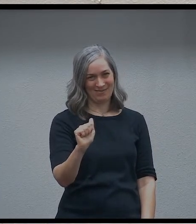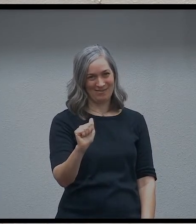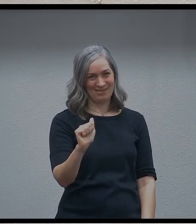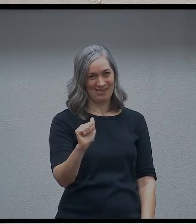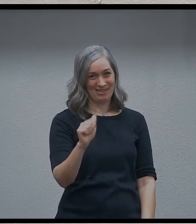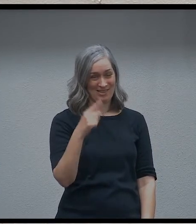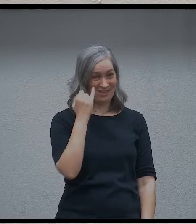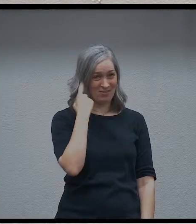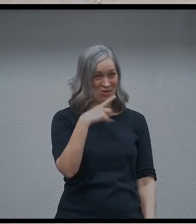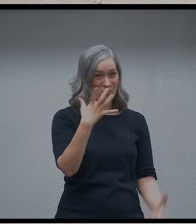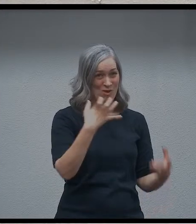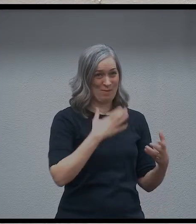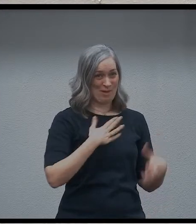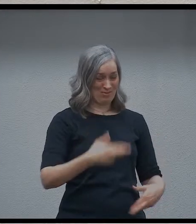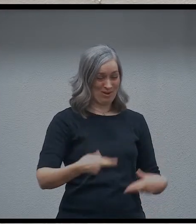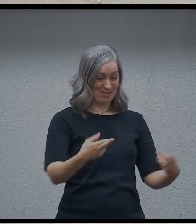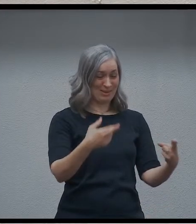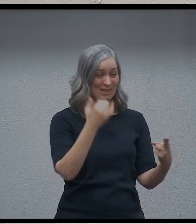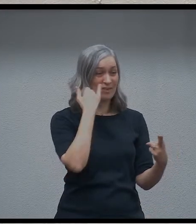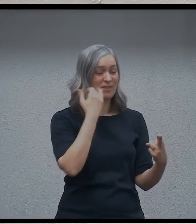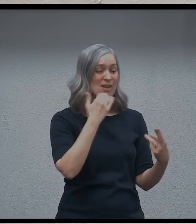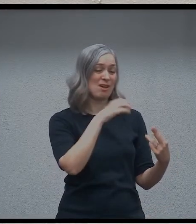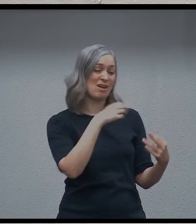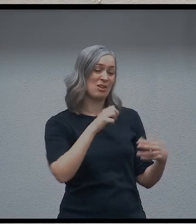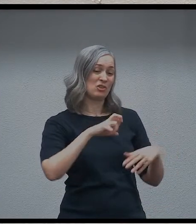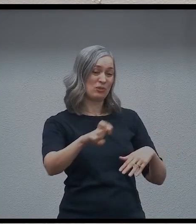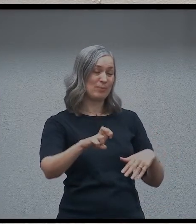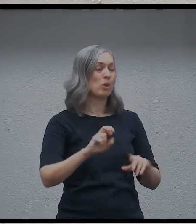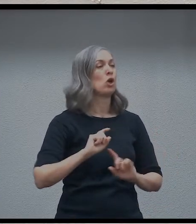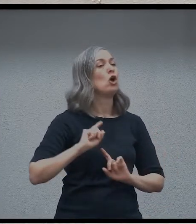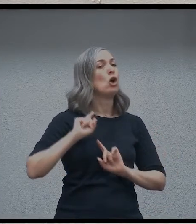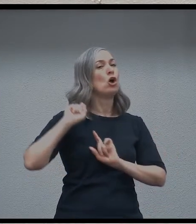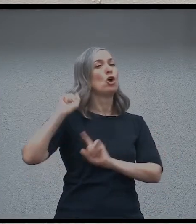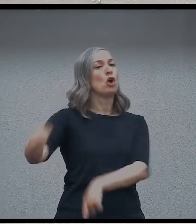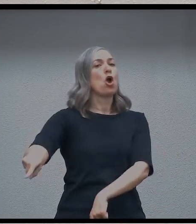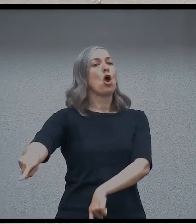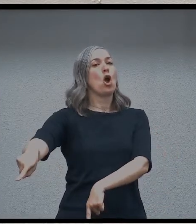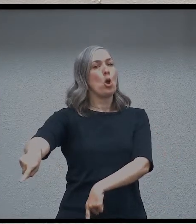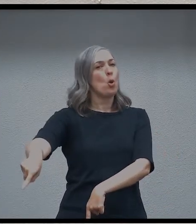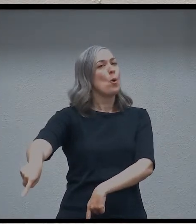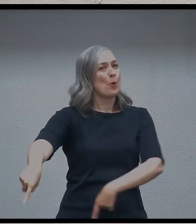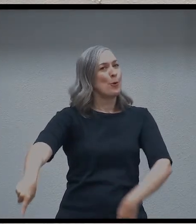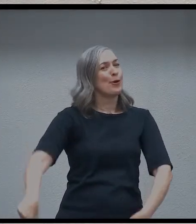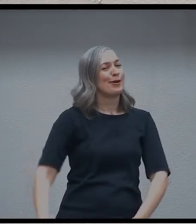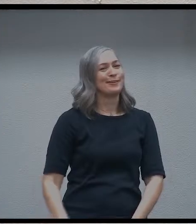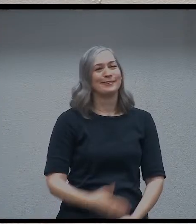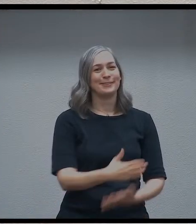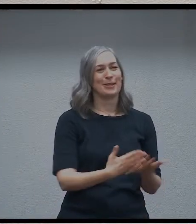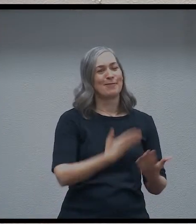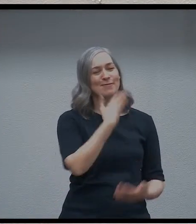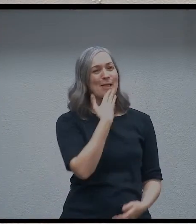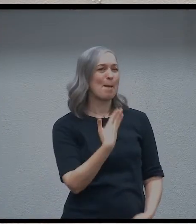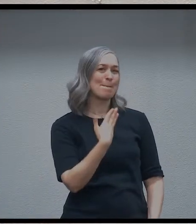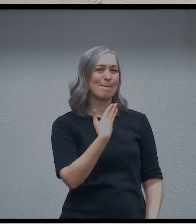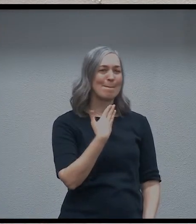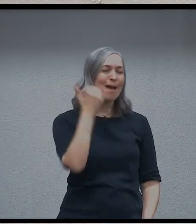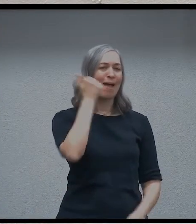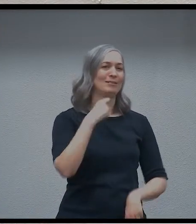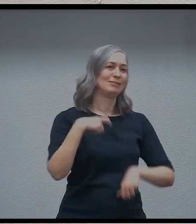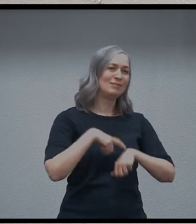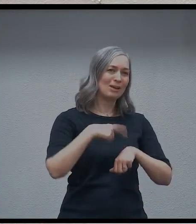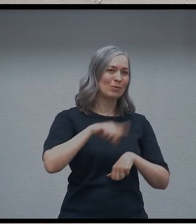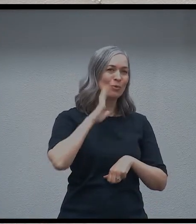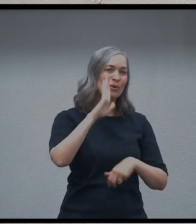recommendation, if there's another trip to Casa again, do it. It is some of the best times